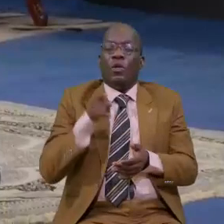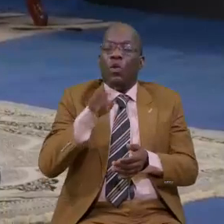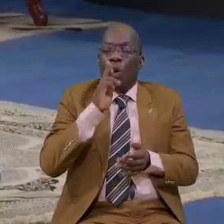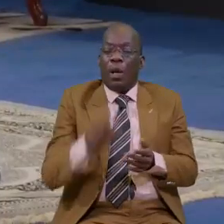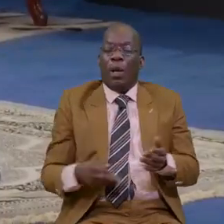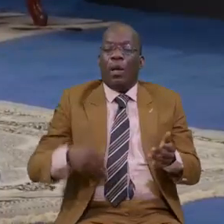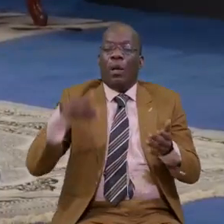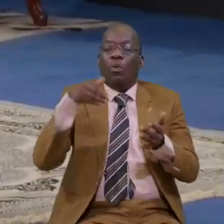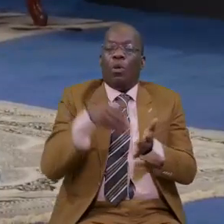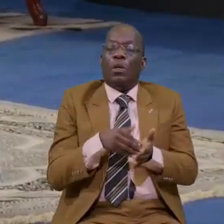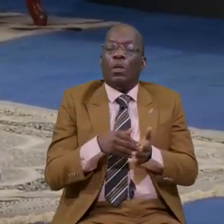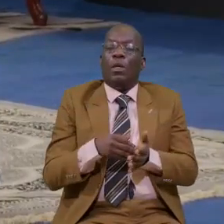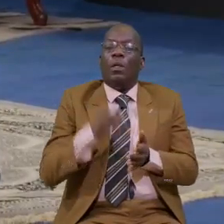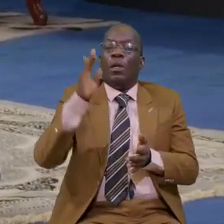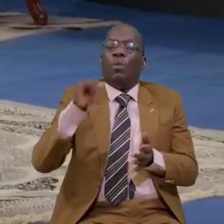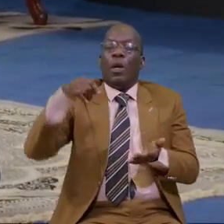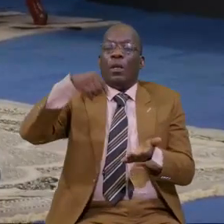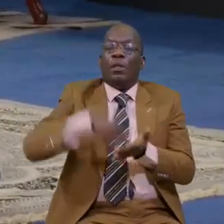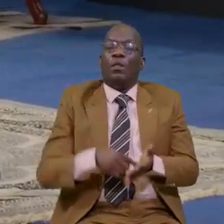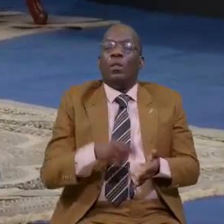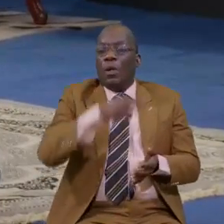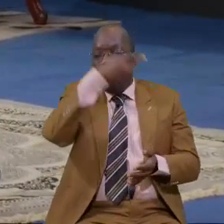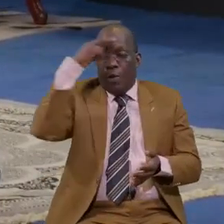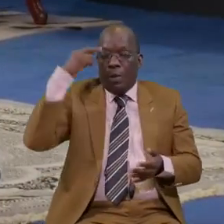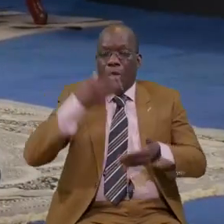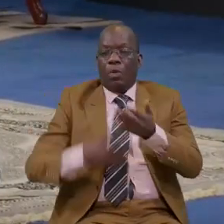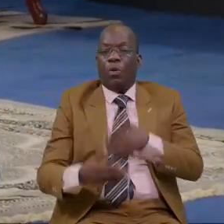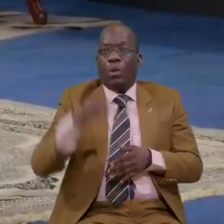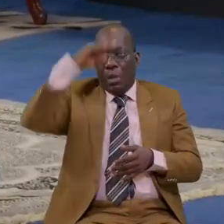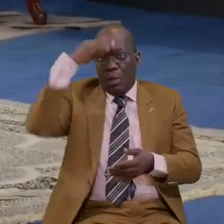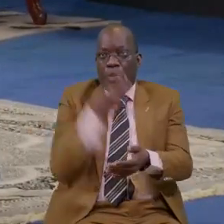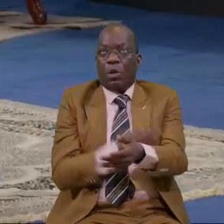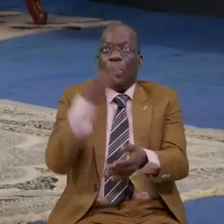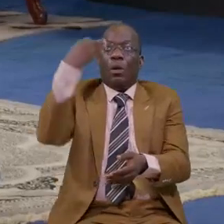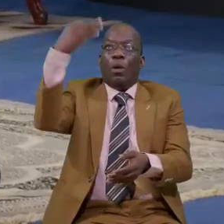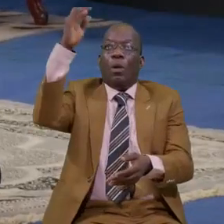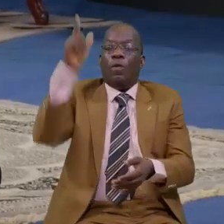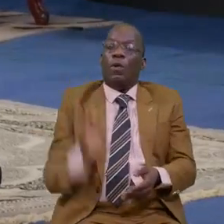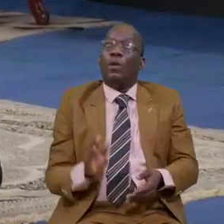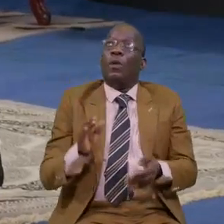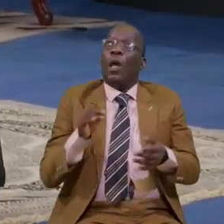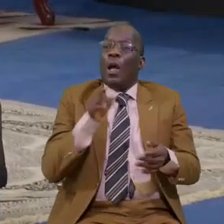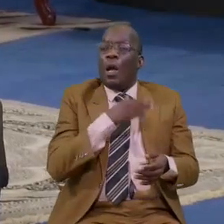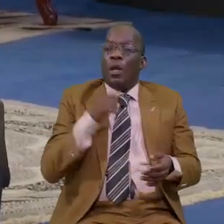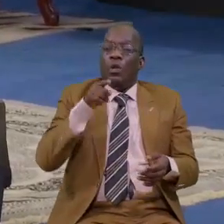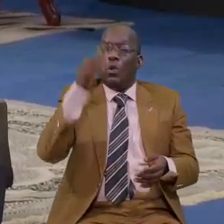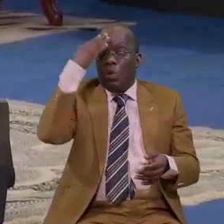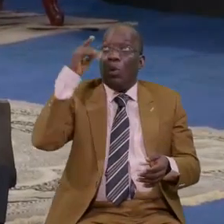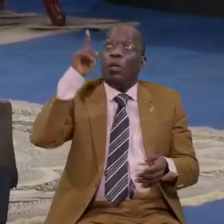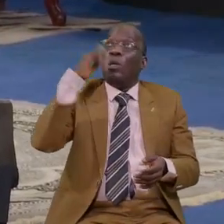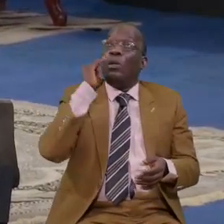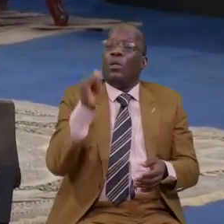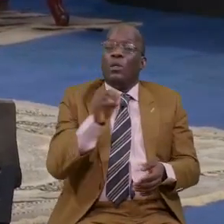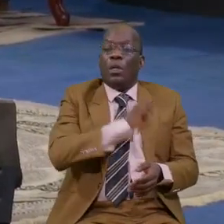virgin born Son of God, and you know that he is Emmanuel, it will check your life. It